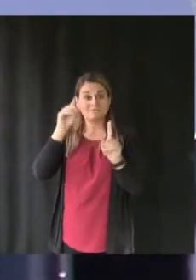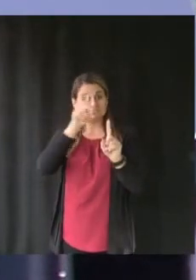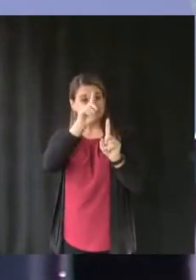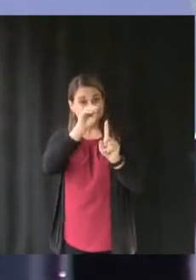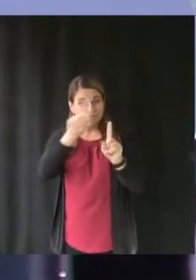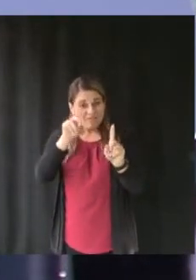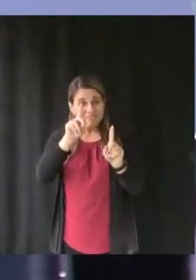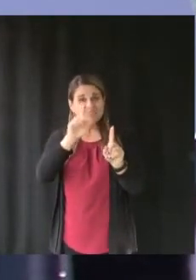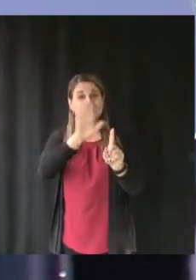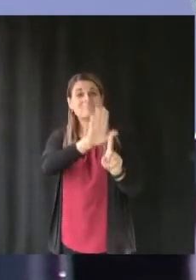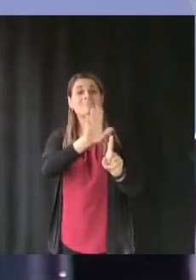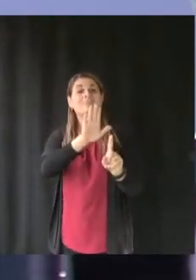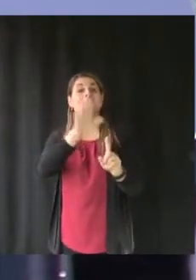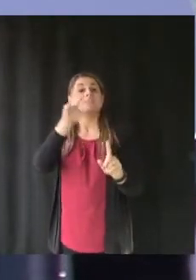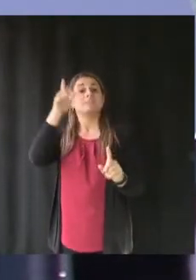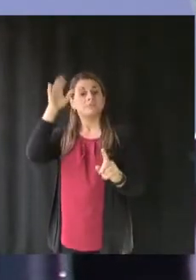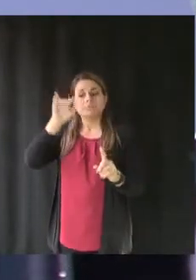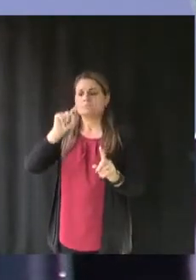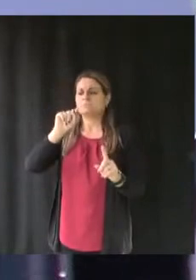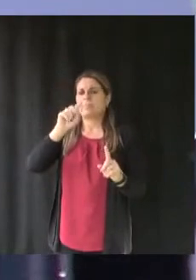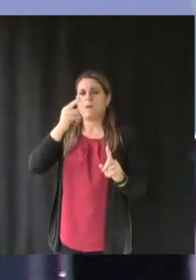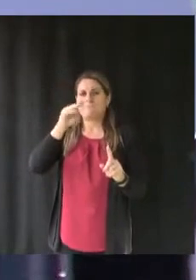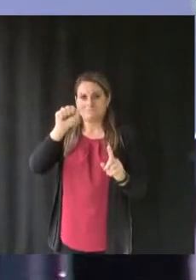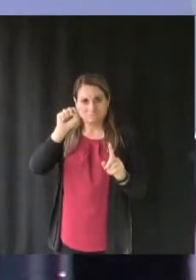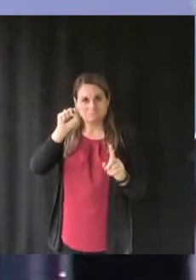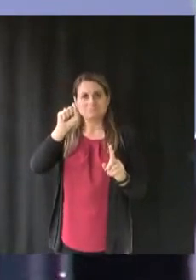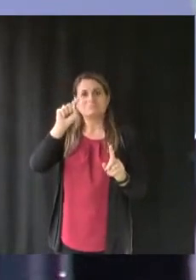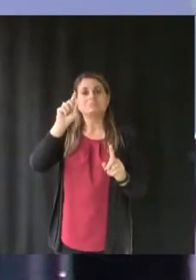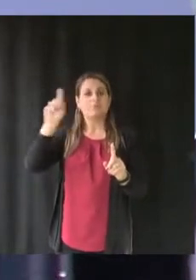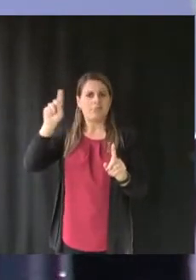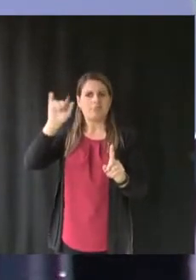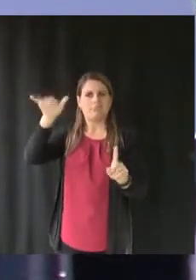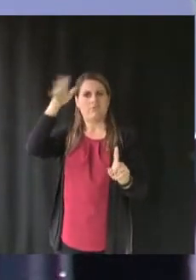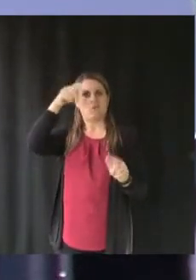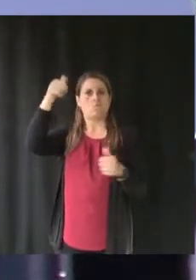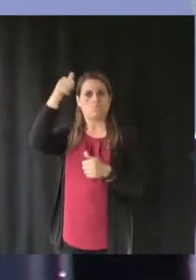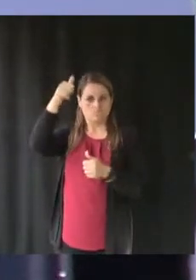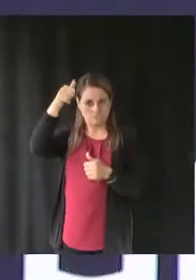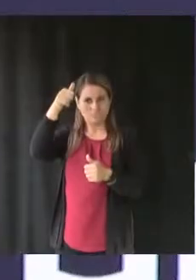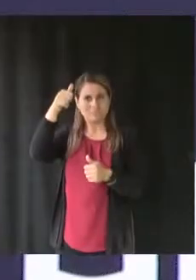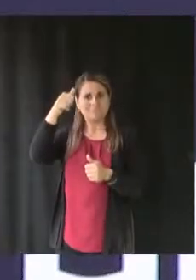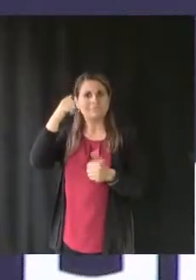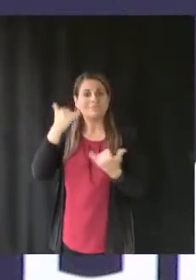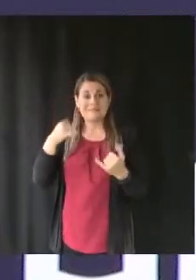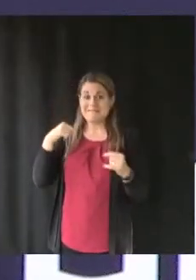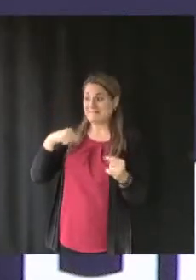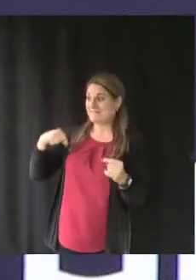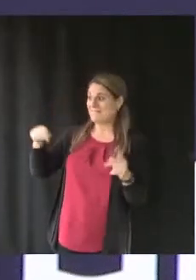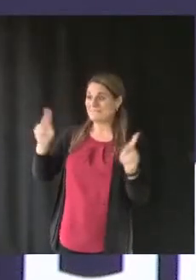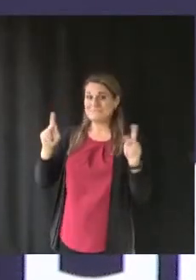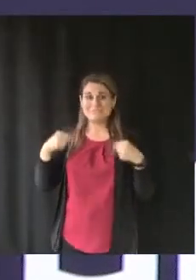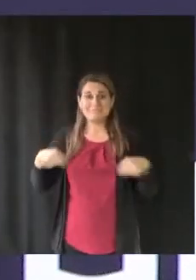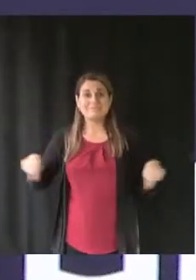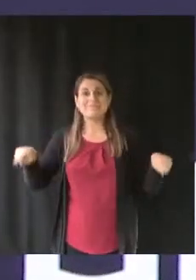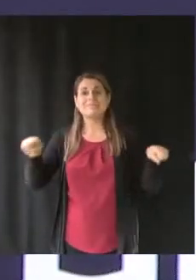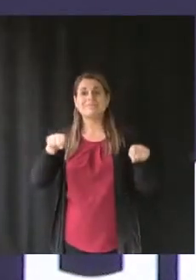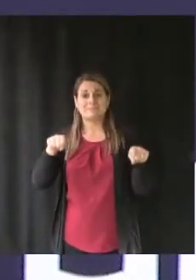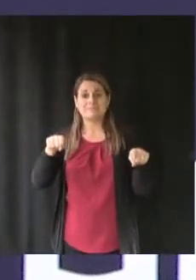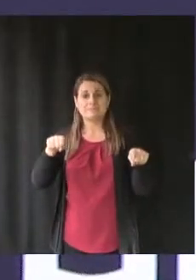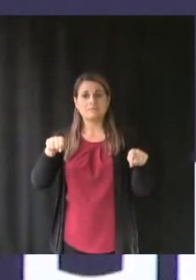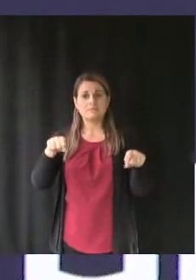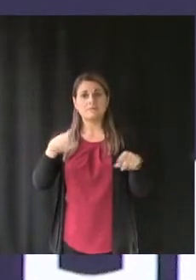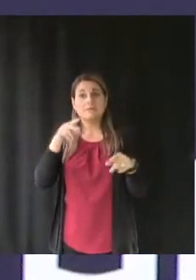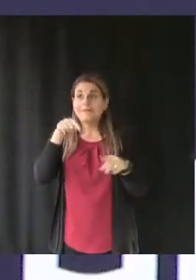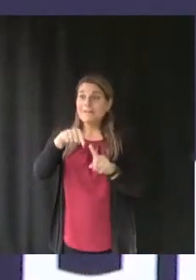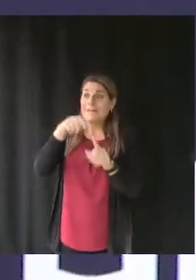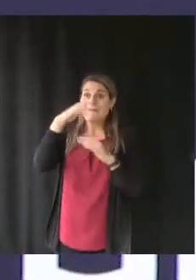Dodd. We're dedicating the facility behind me today, but this occasion is not about a building or a renaming. It